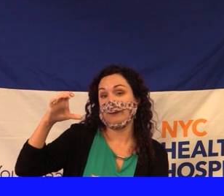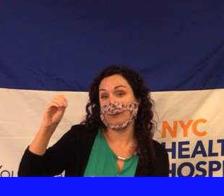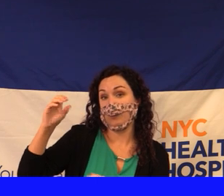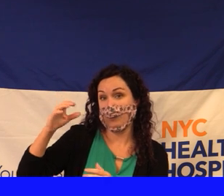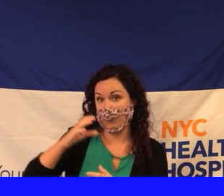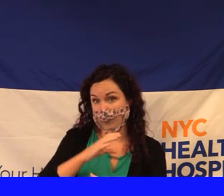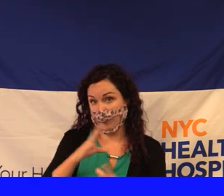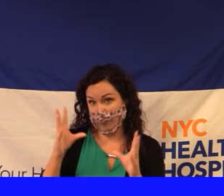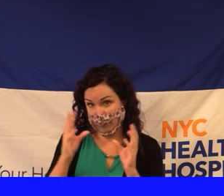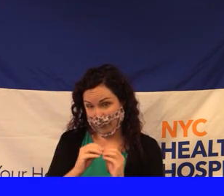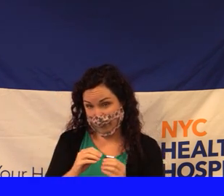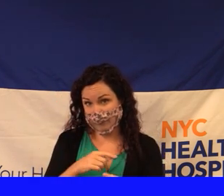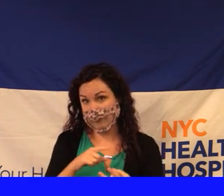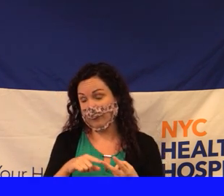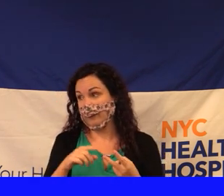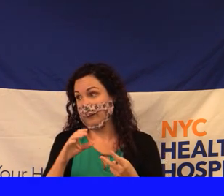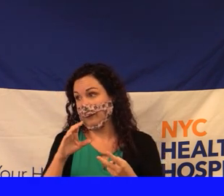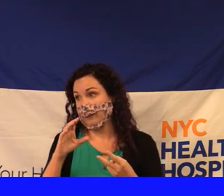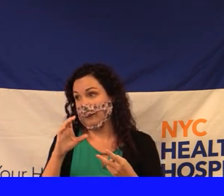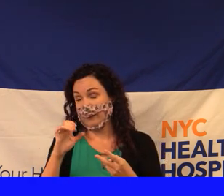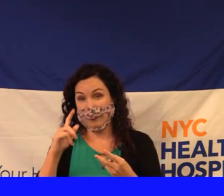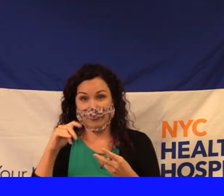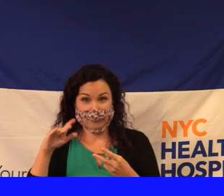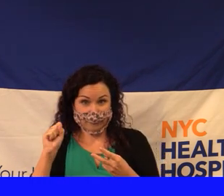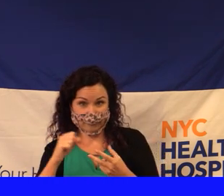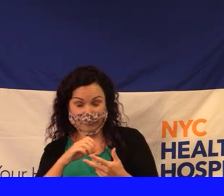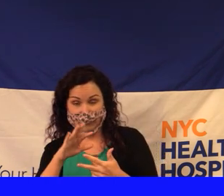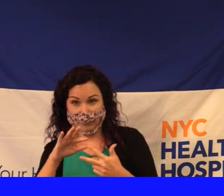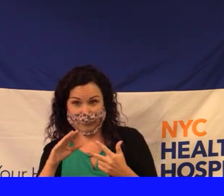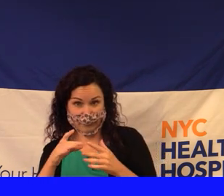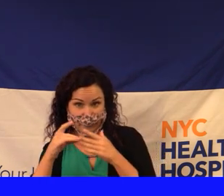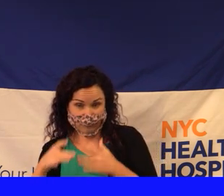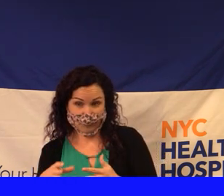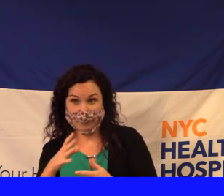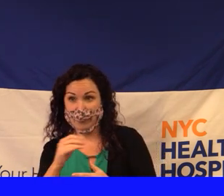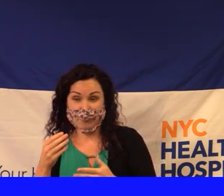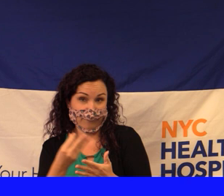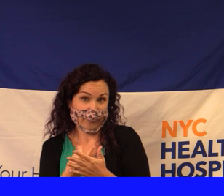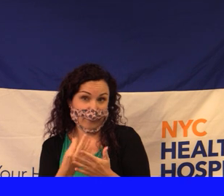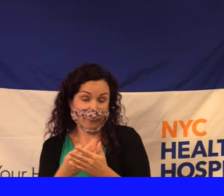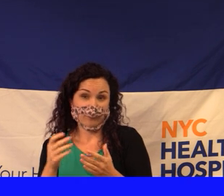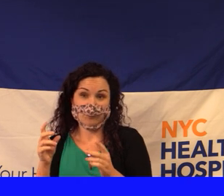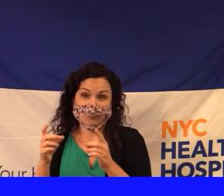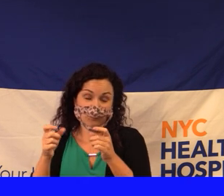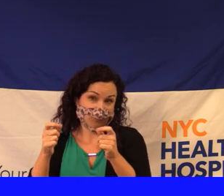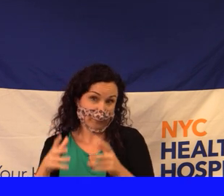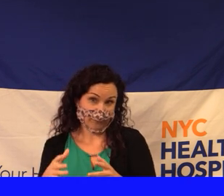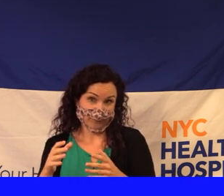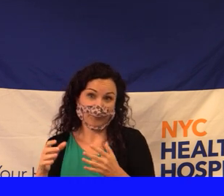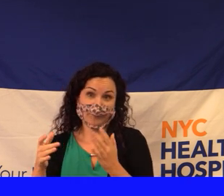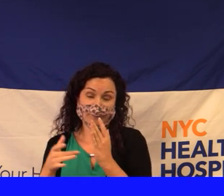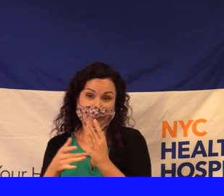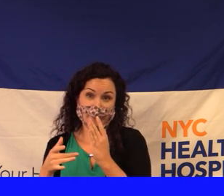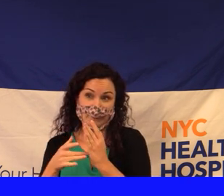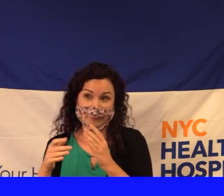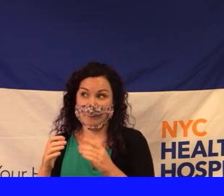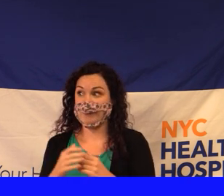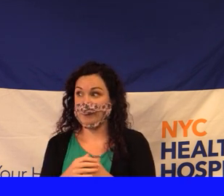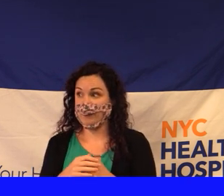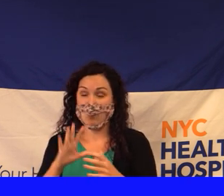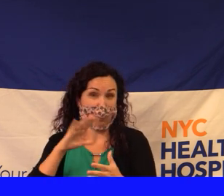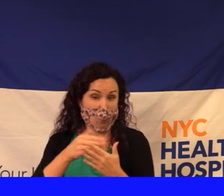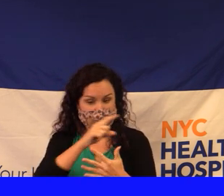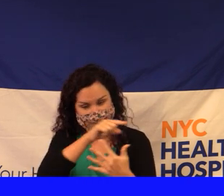CNO Council, EITS Leadership, Finance, and the Directors of Pharmacy Council. All of the groups were in favor of